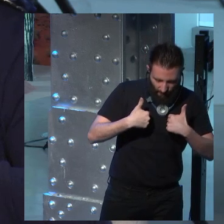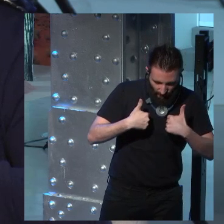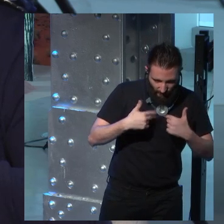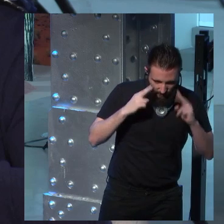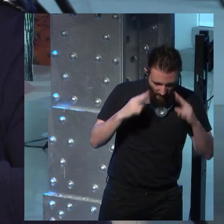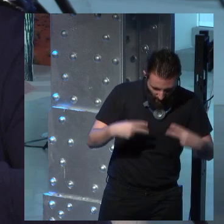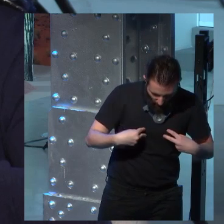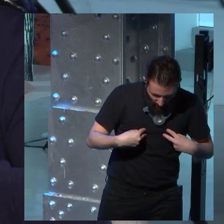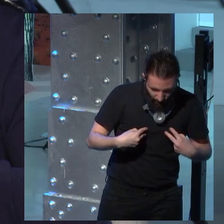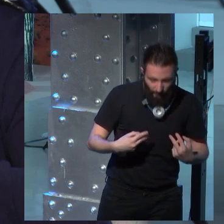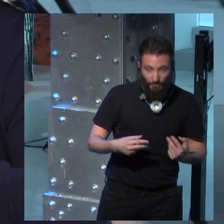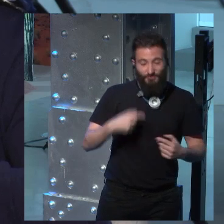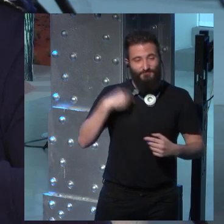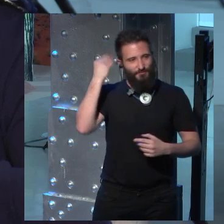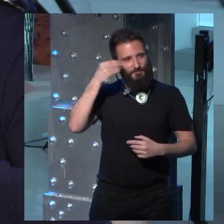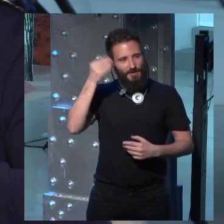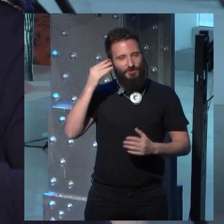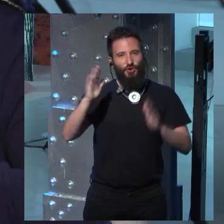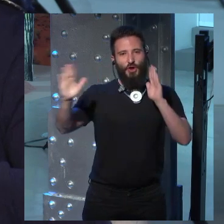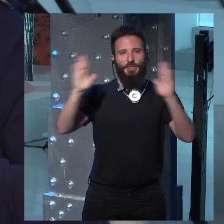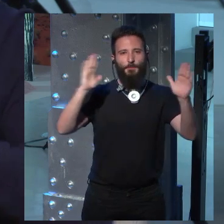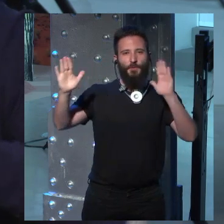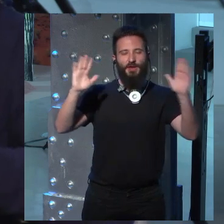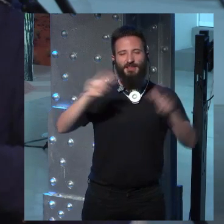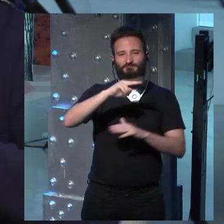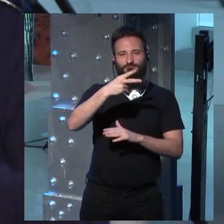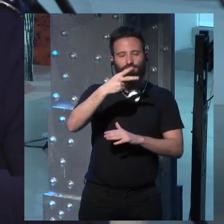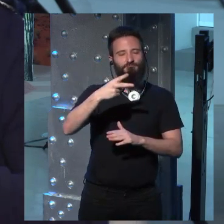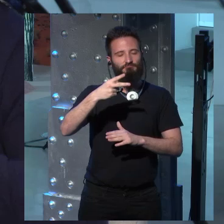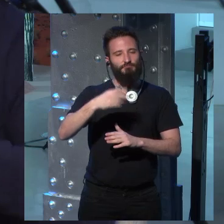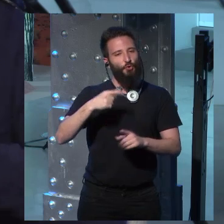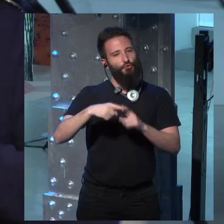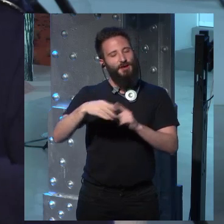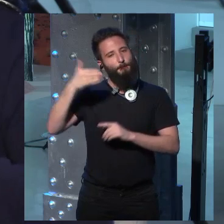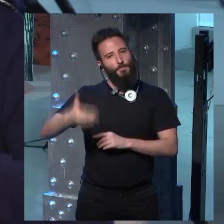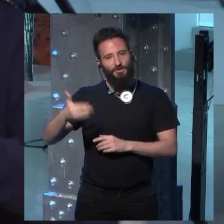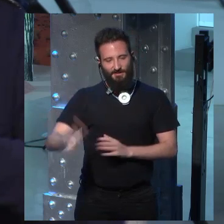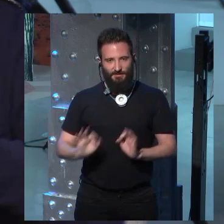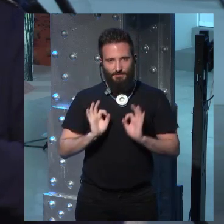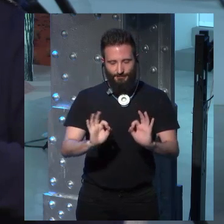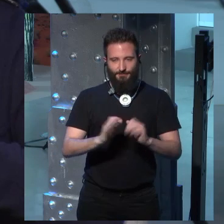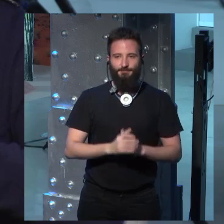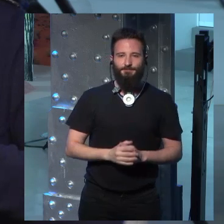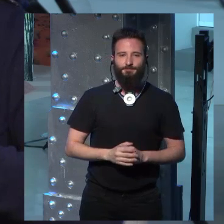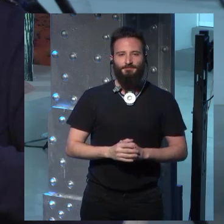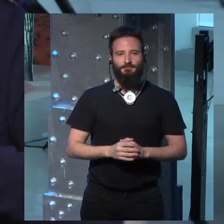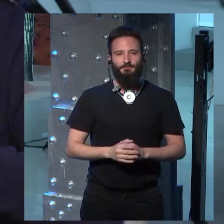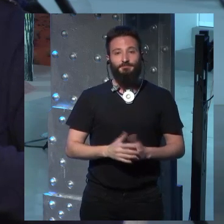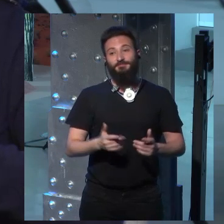in the second half of this season, and in a very in the way, without any